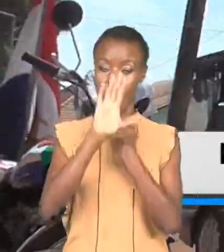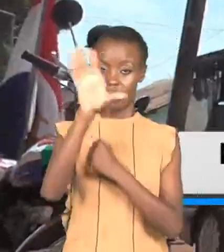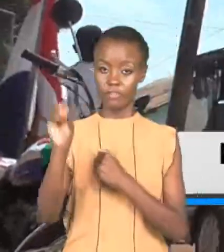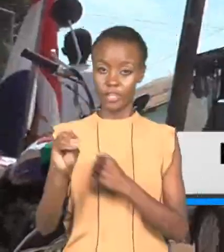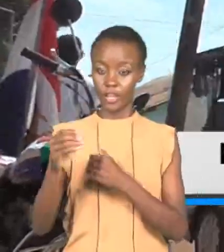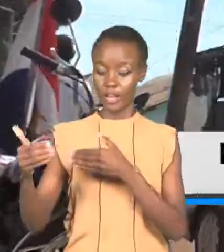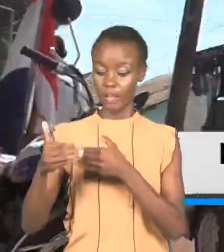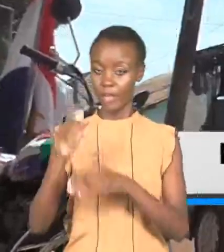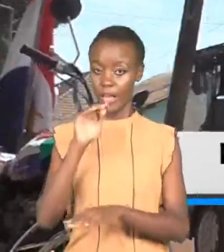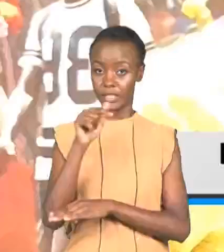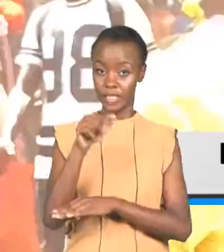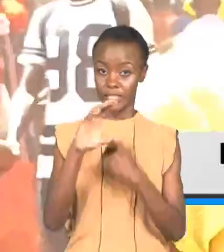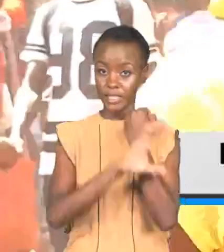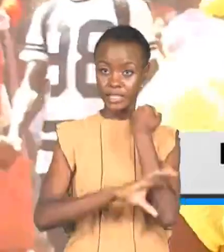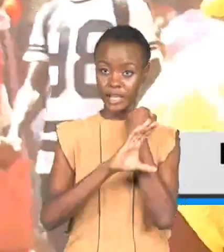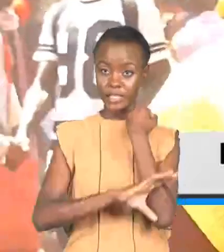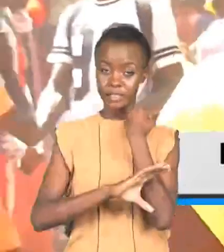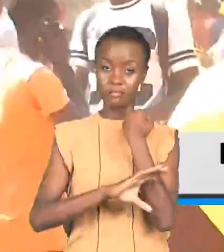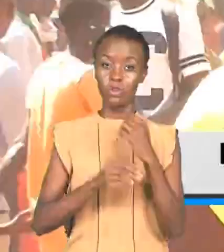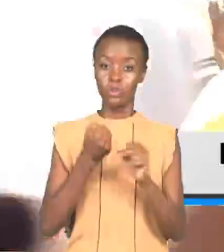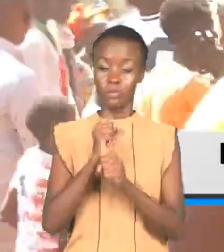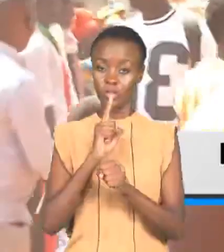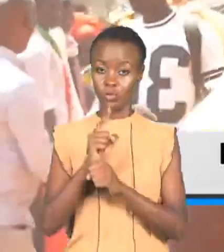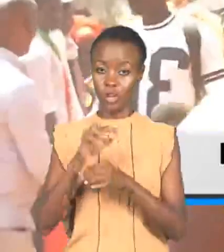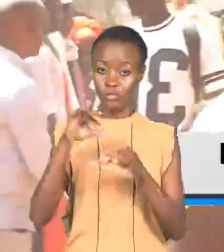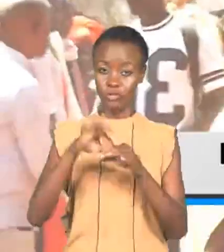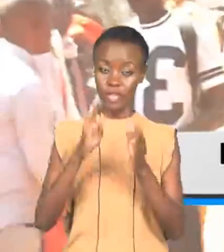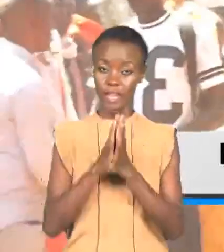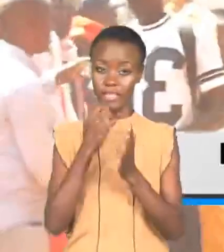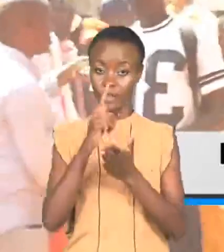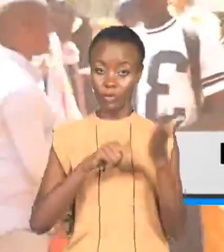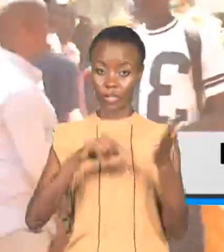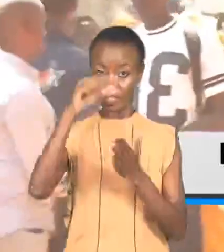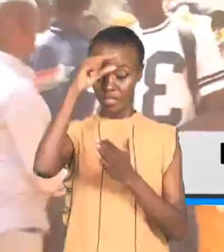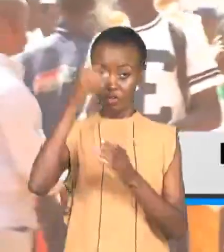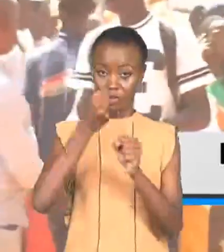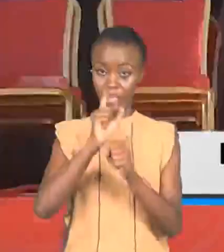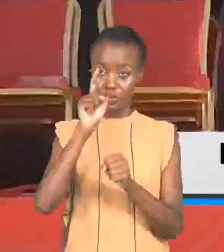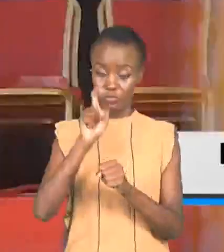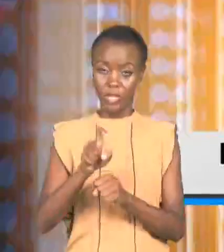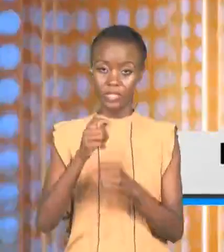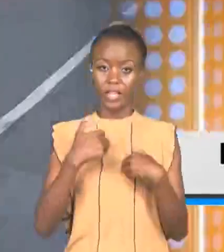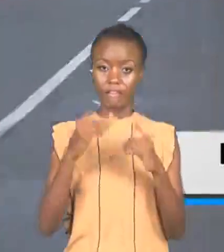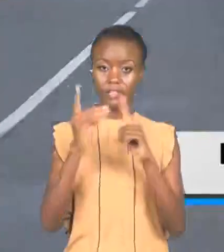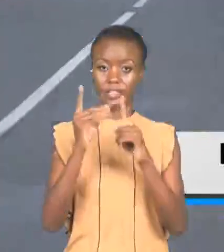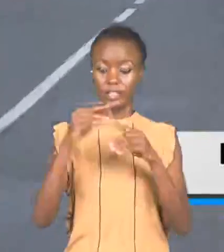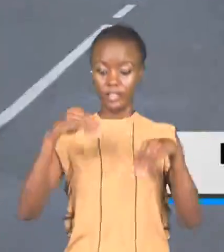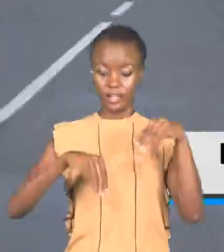urging Guinea-Bissau to hold the vote, pressing the government to finally set an election date.